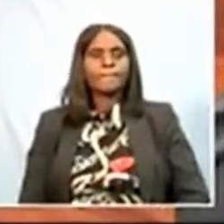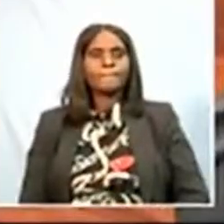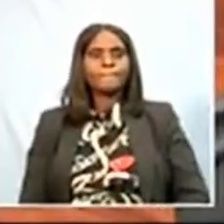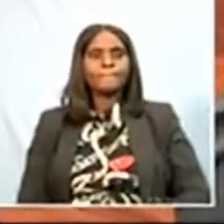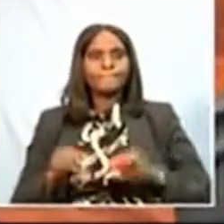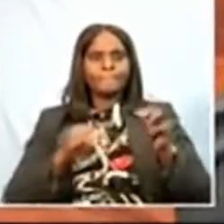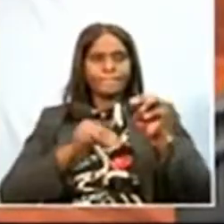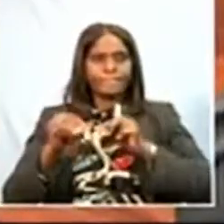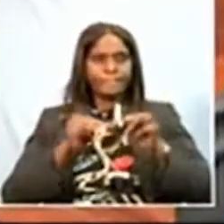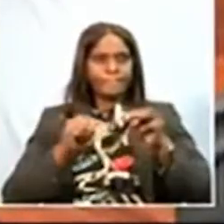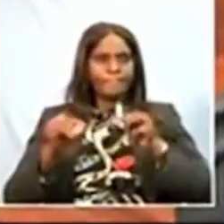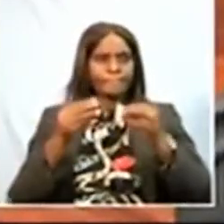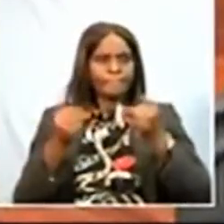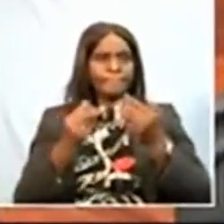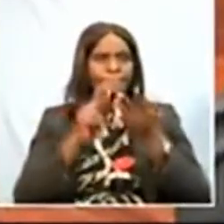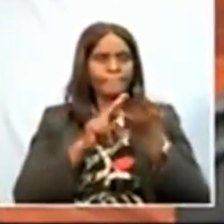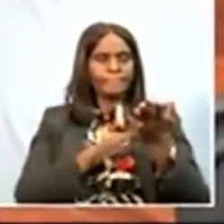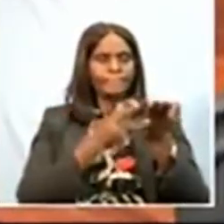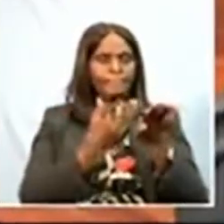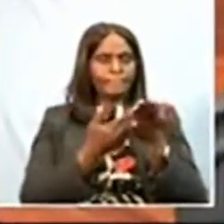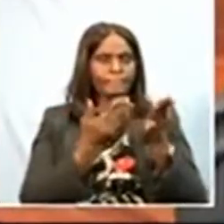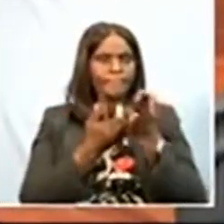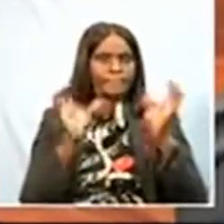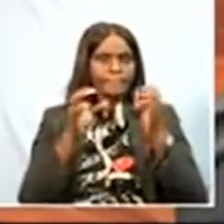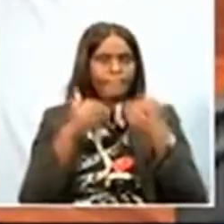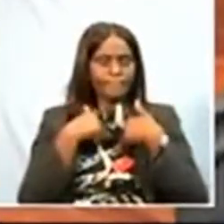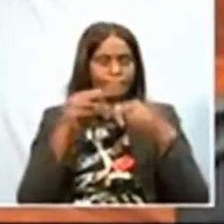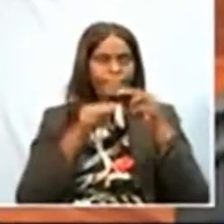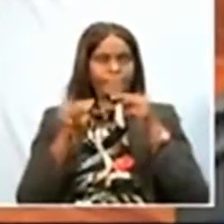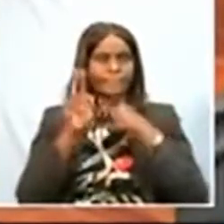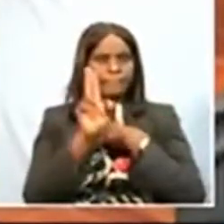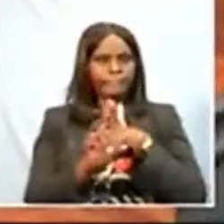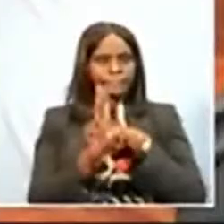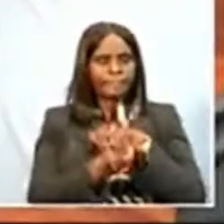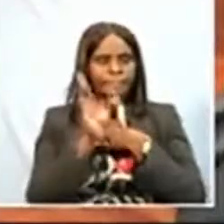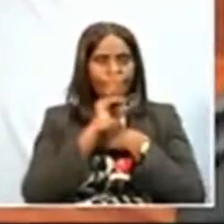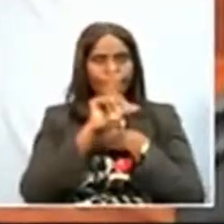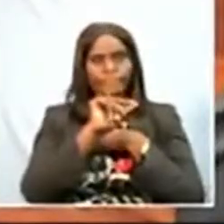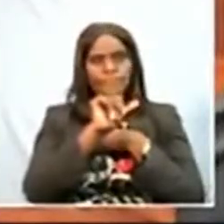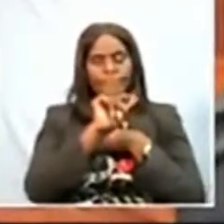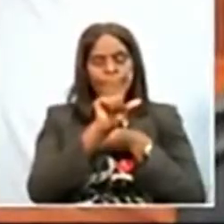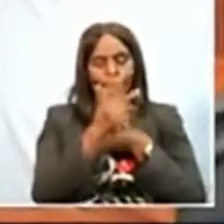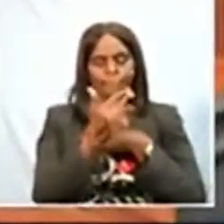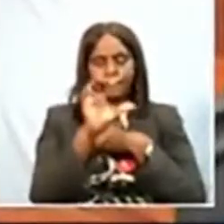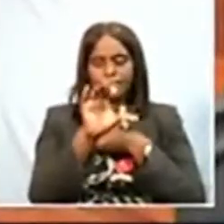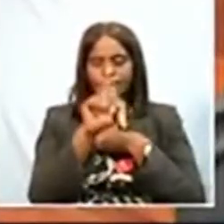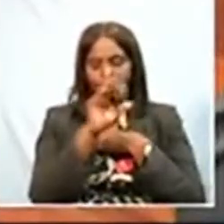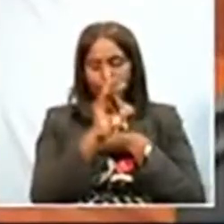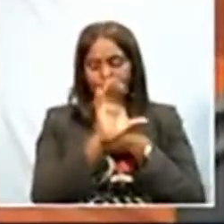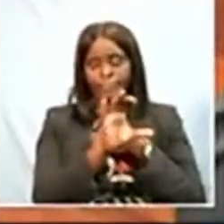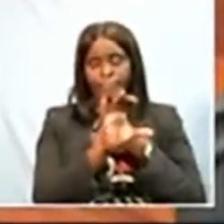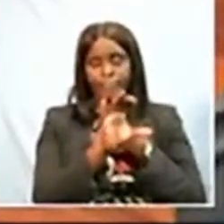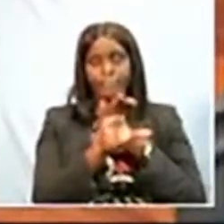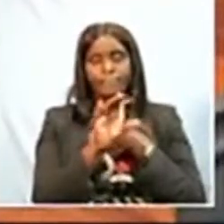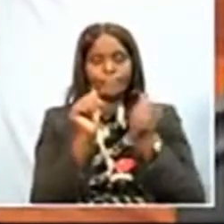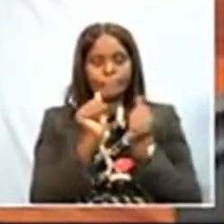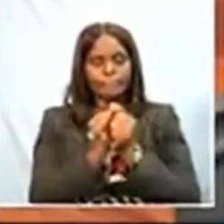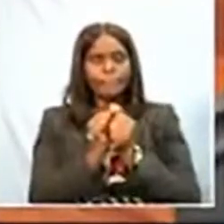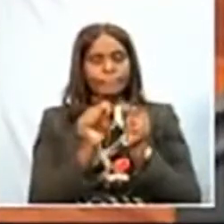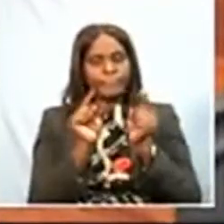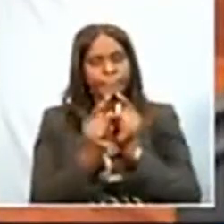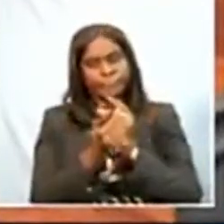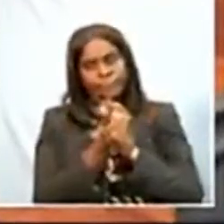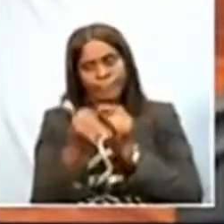Management wishes to report that the Council has managed to spend 2023 CDF and